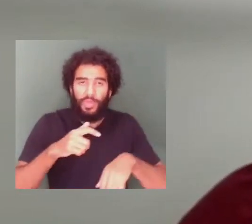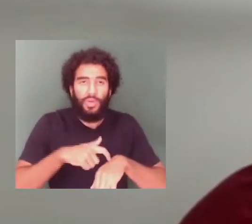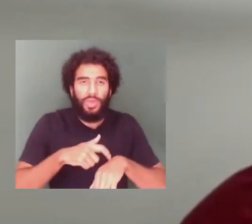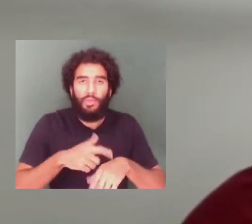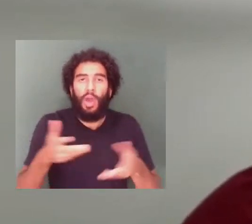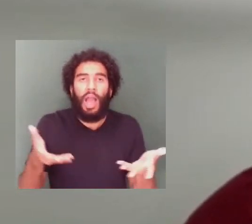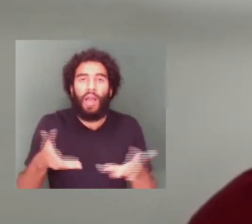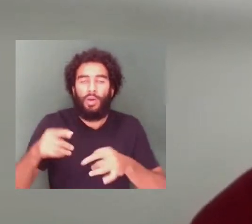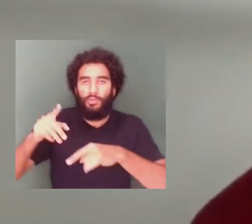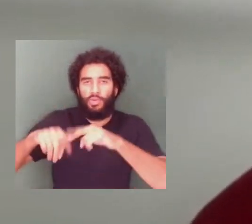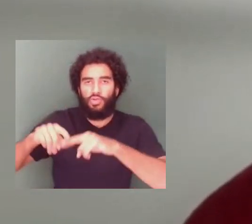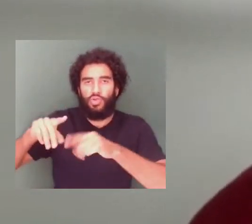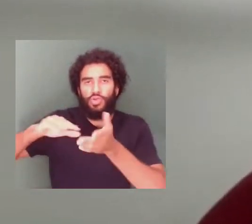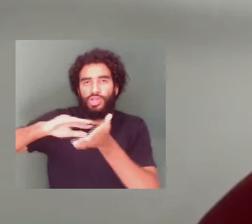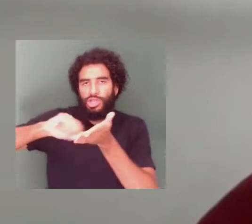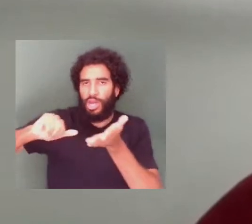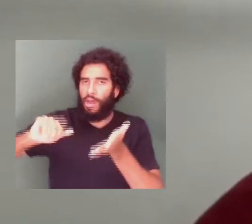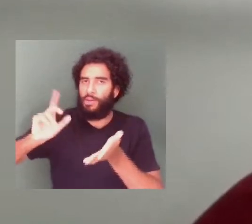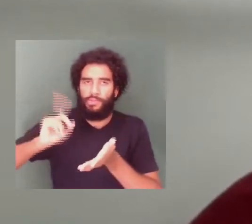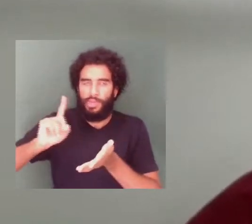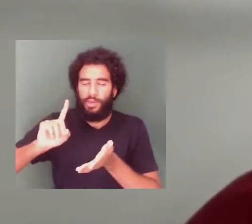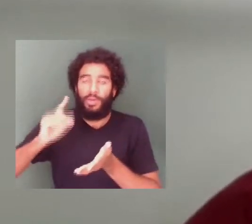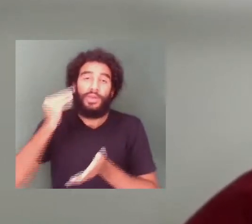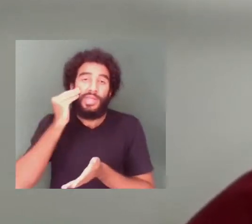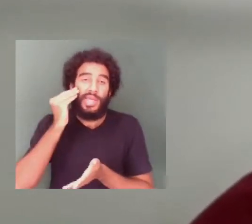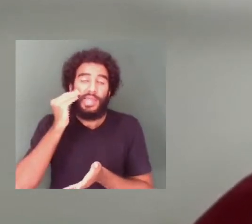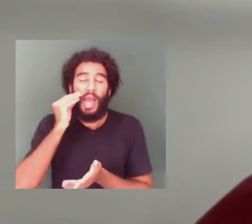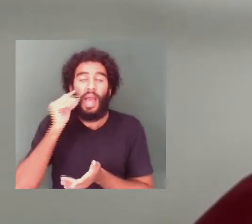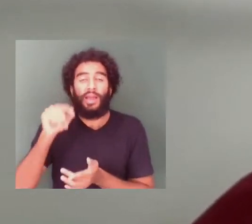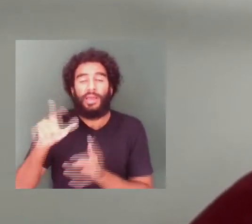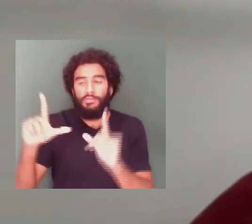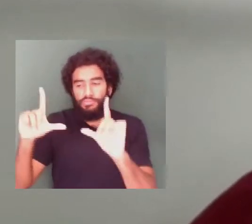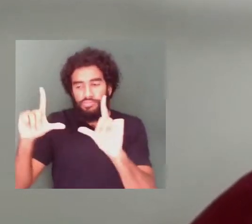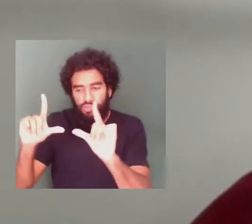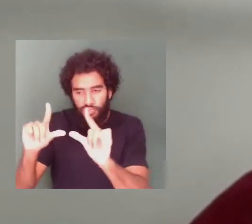its use by addressing all of these barriers.